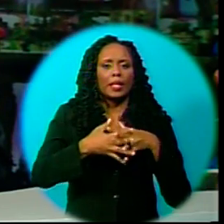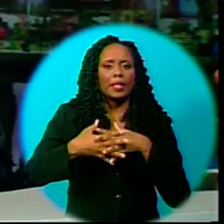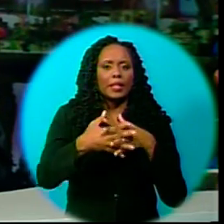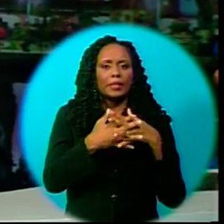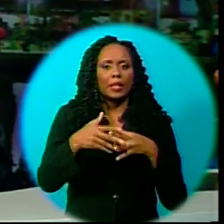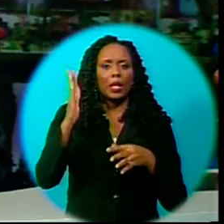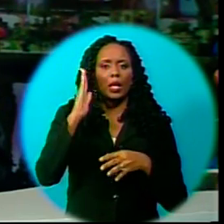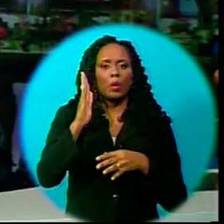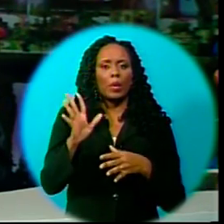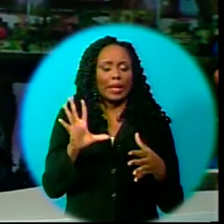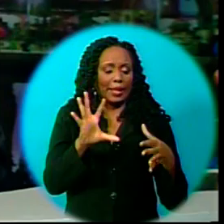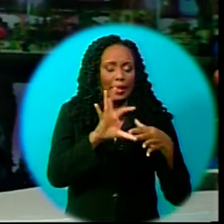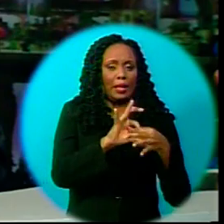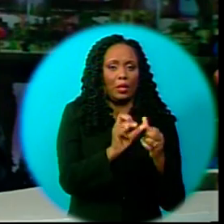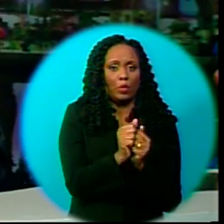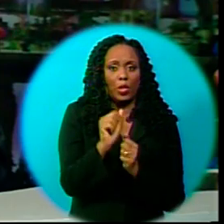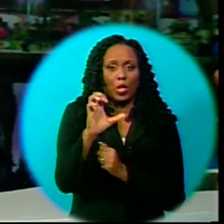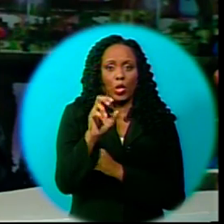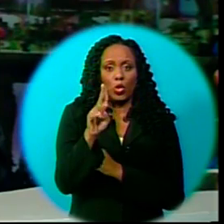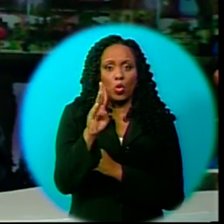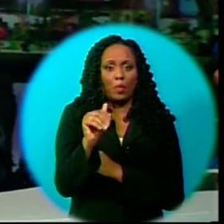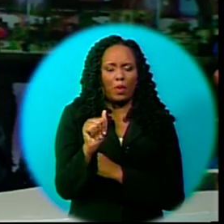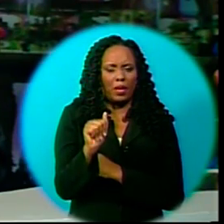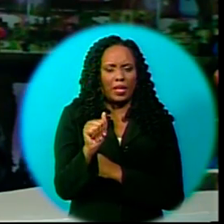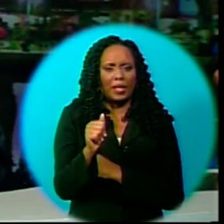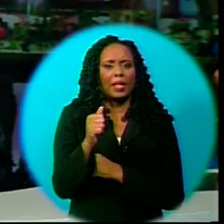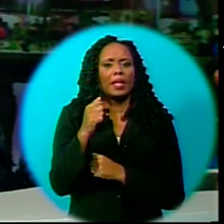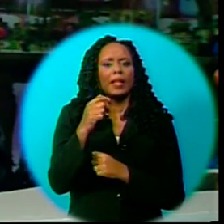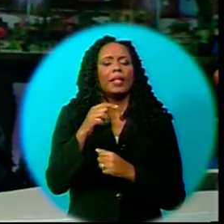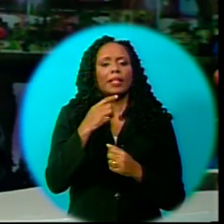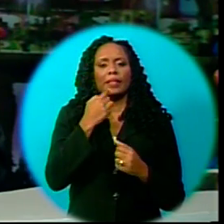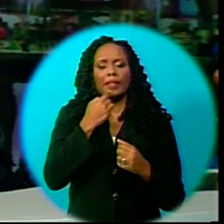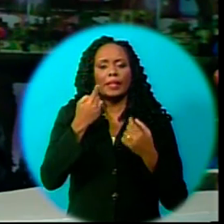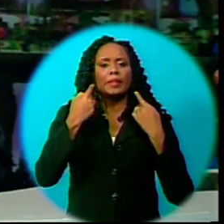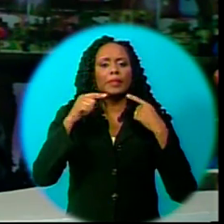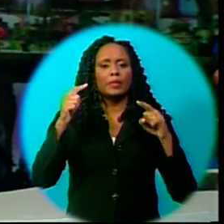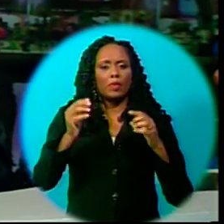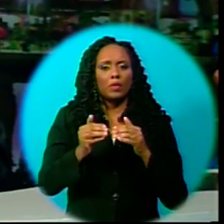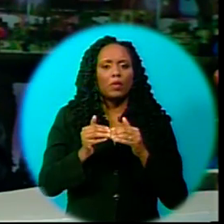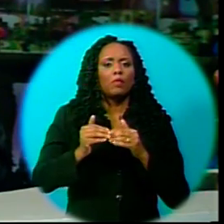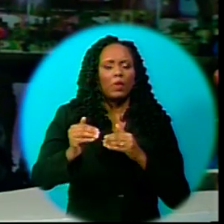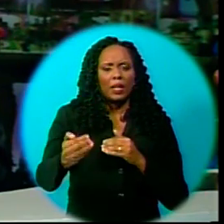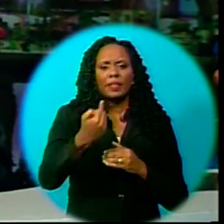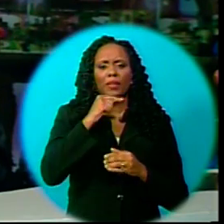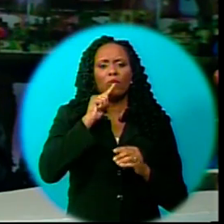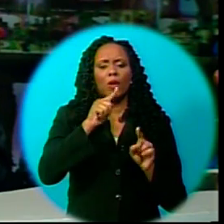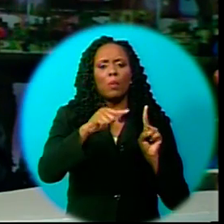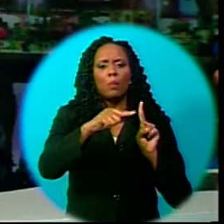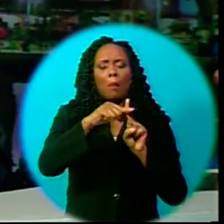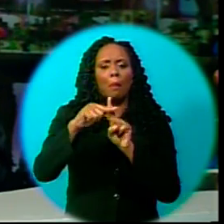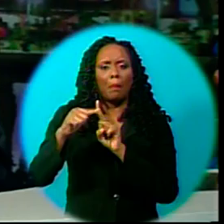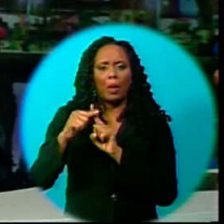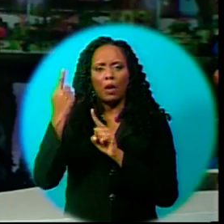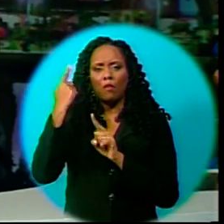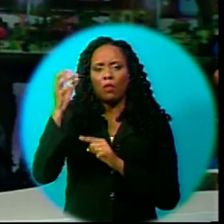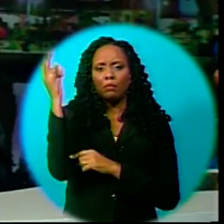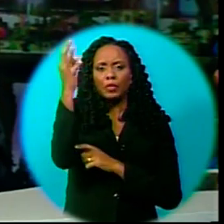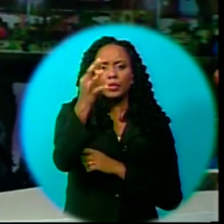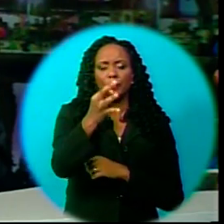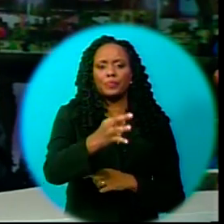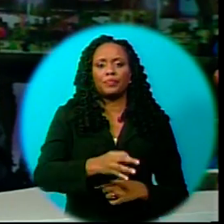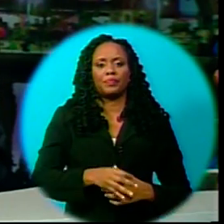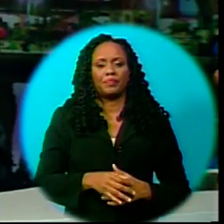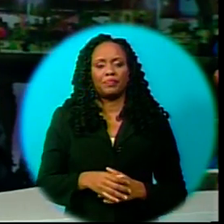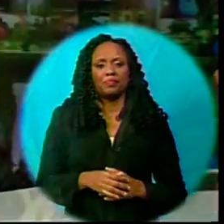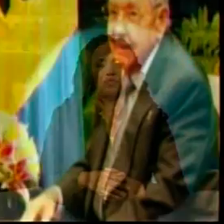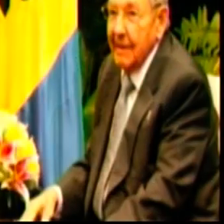a diplomatic relationship with Cuba and the easing of economic and travel restrictions as a positive and forward-looking step.